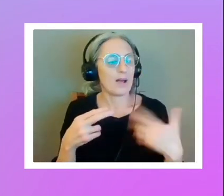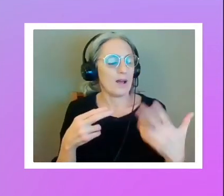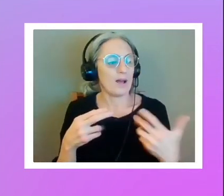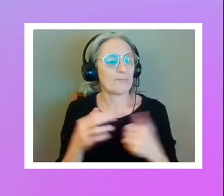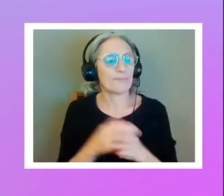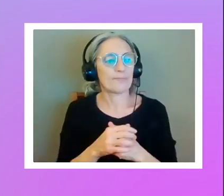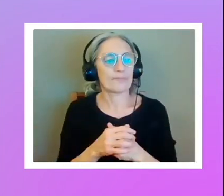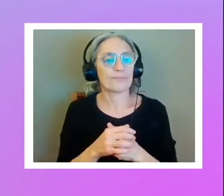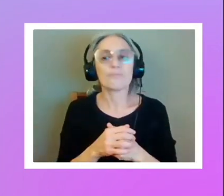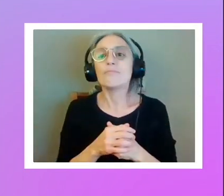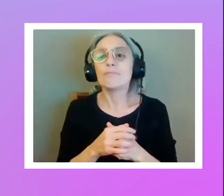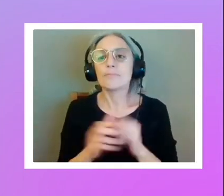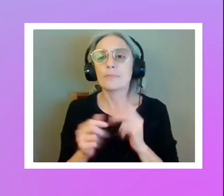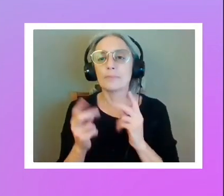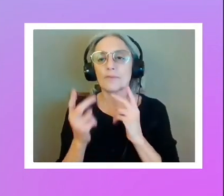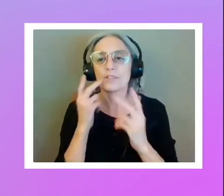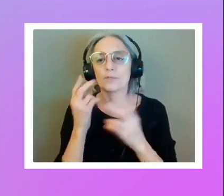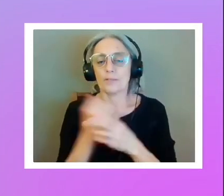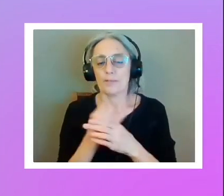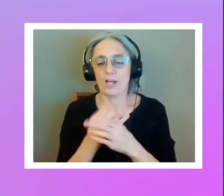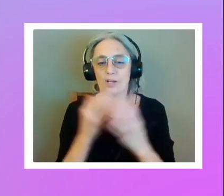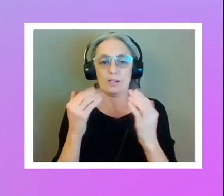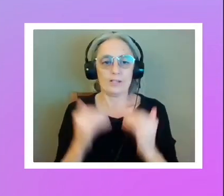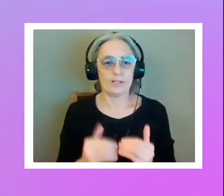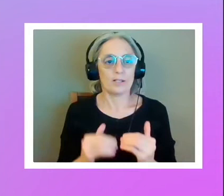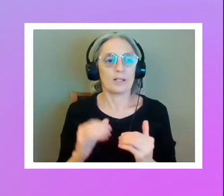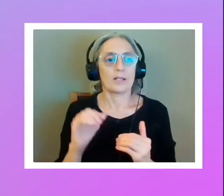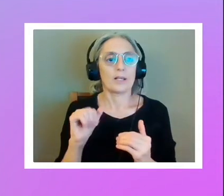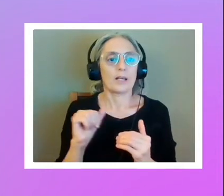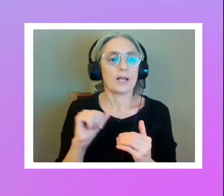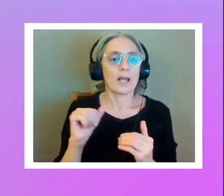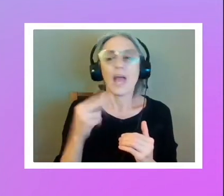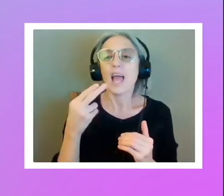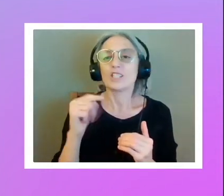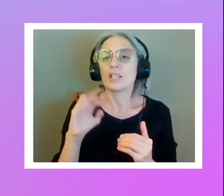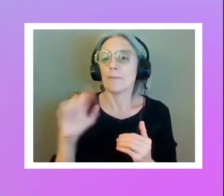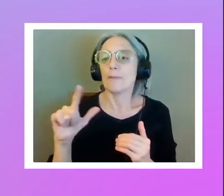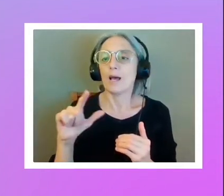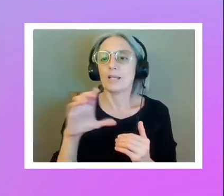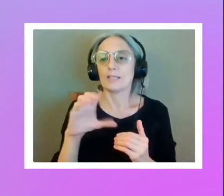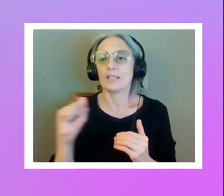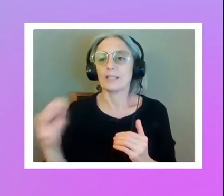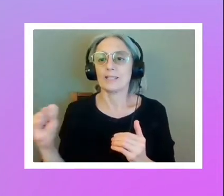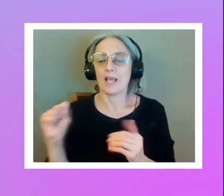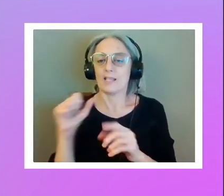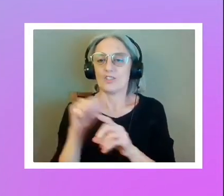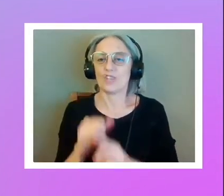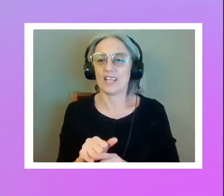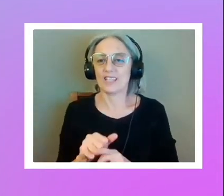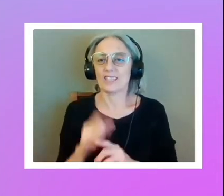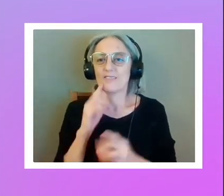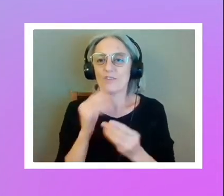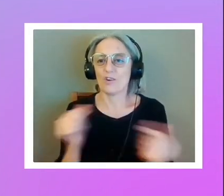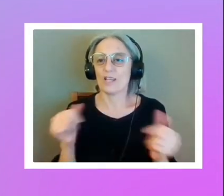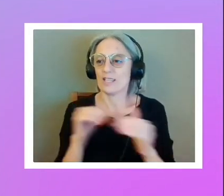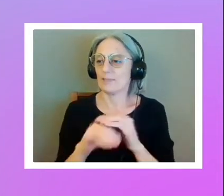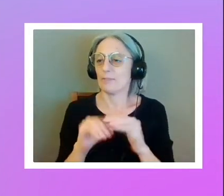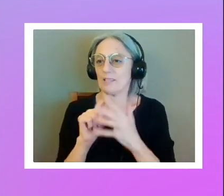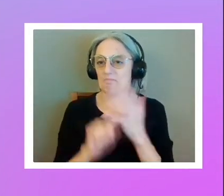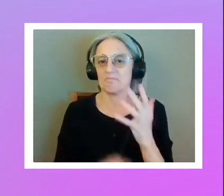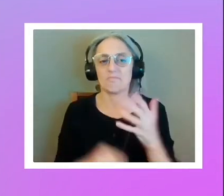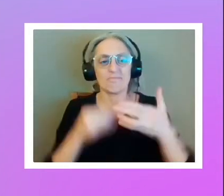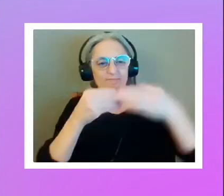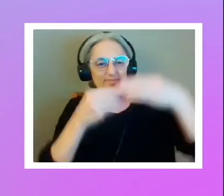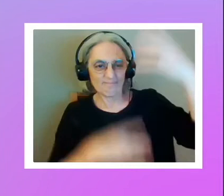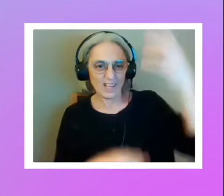those who are visually impaired. We have some HTML and CSS tricks for accessibility. So we have all types of different things. And we